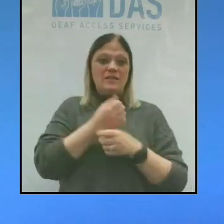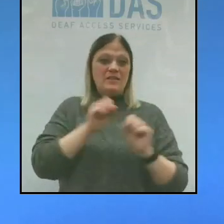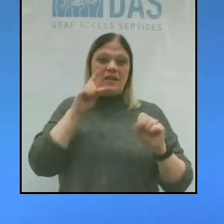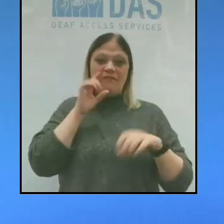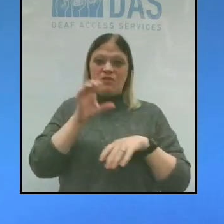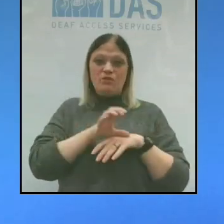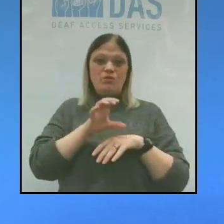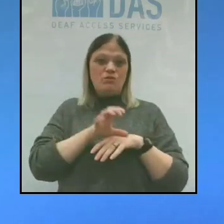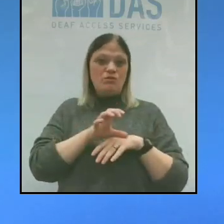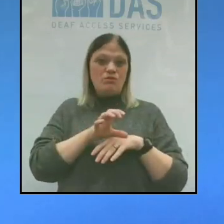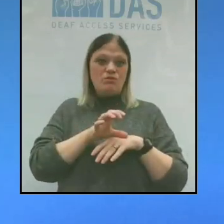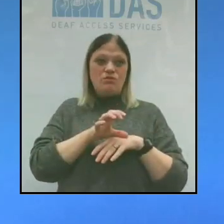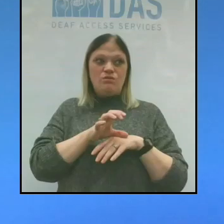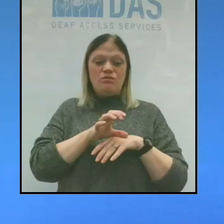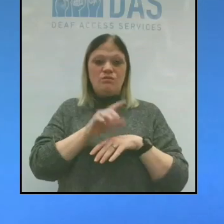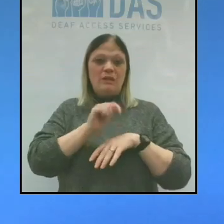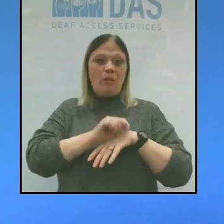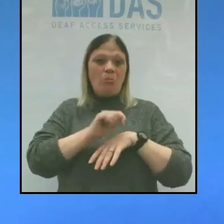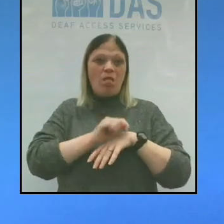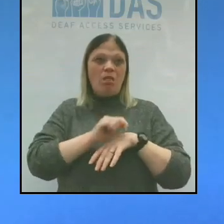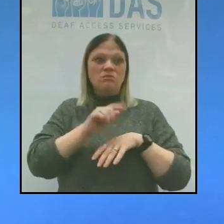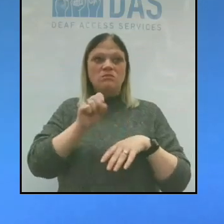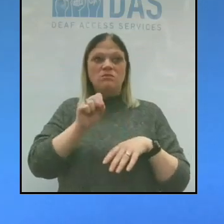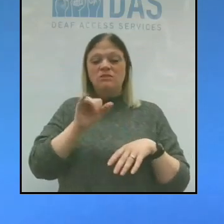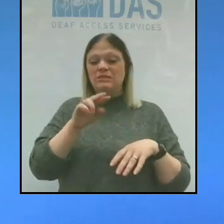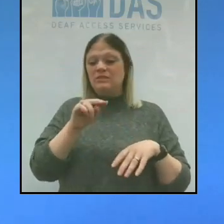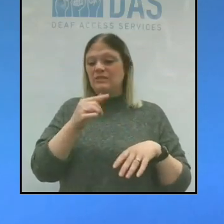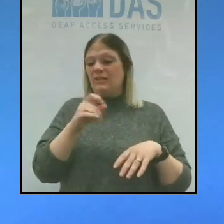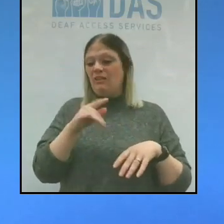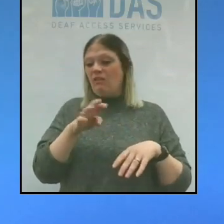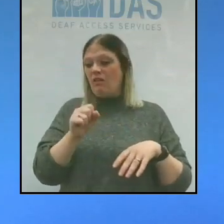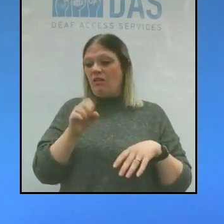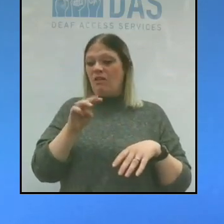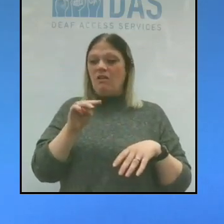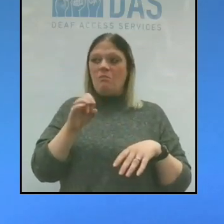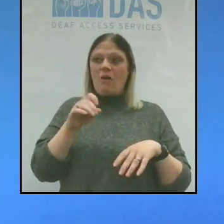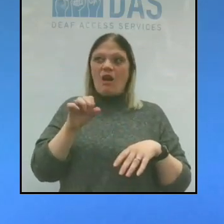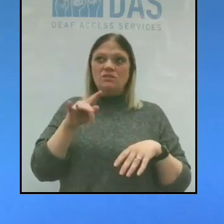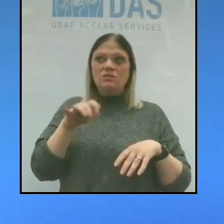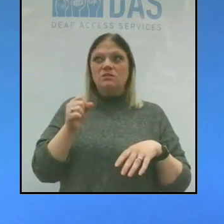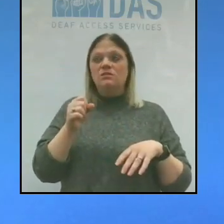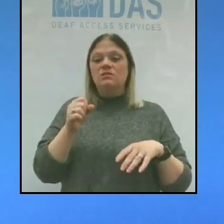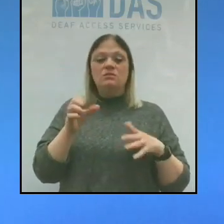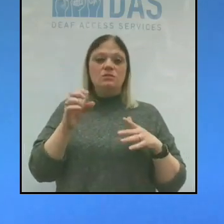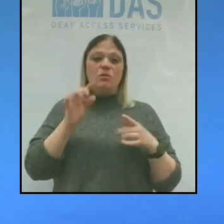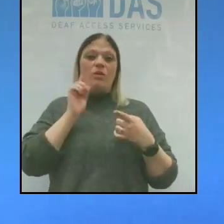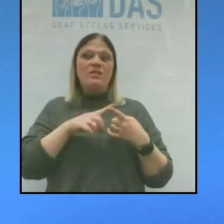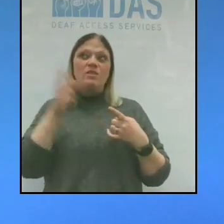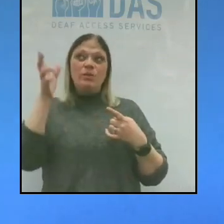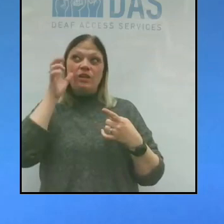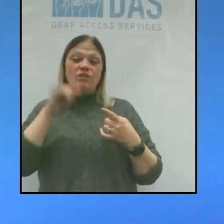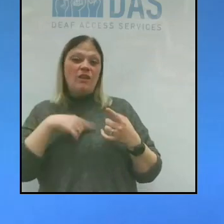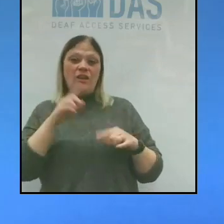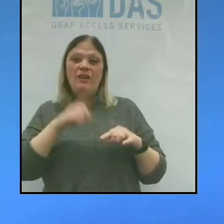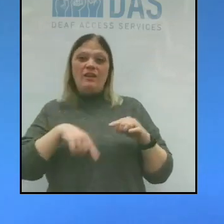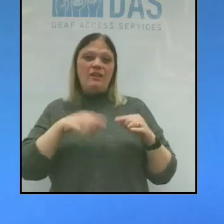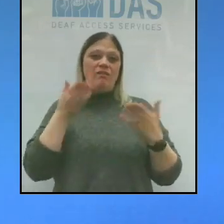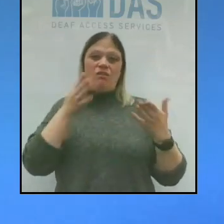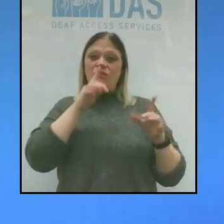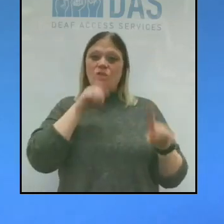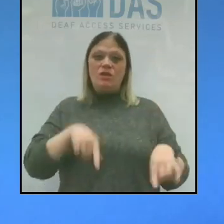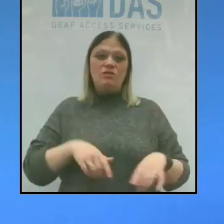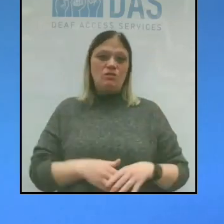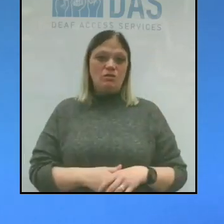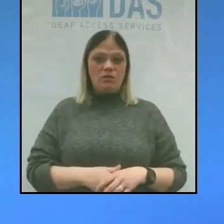churches, synagogues, temples, mosques, and until we get that, I can't really offer the answer.